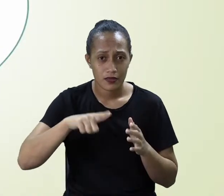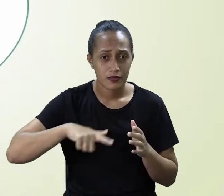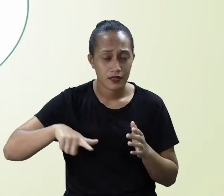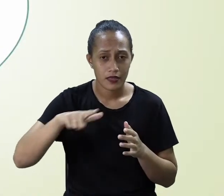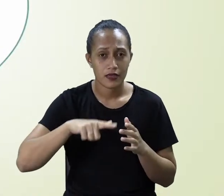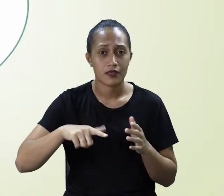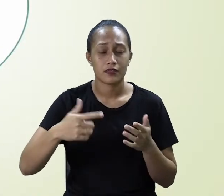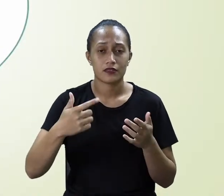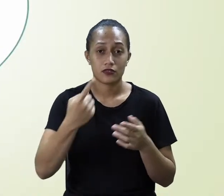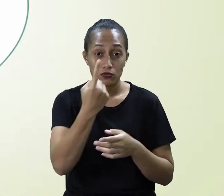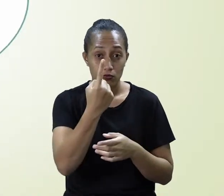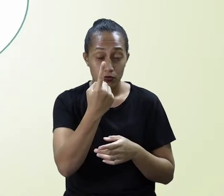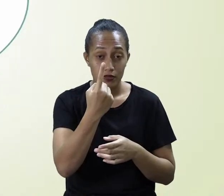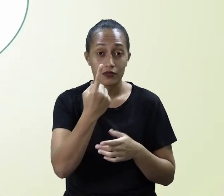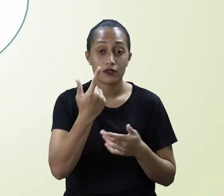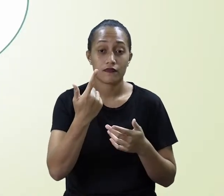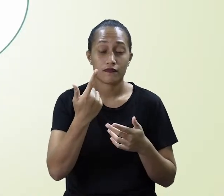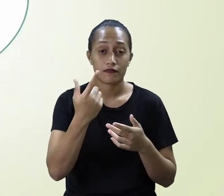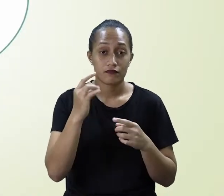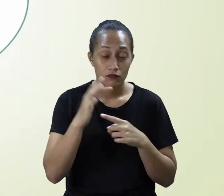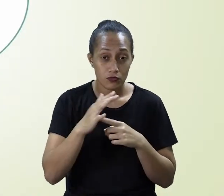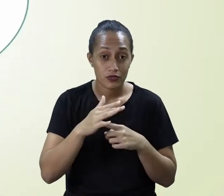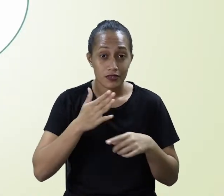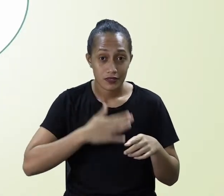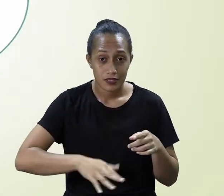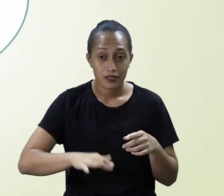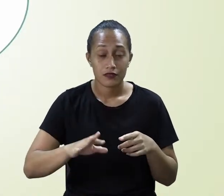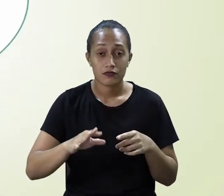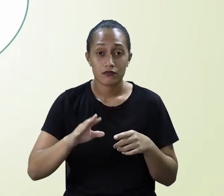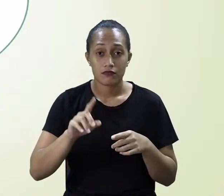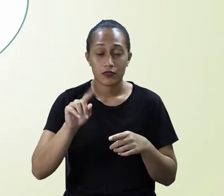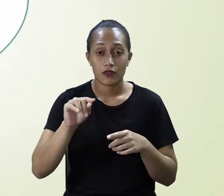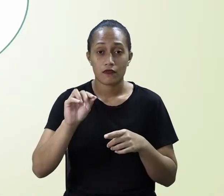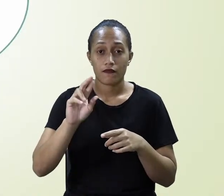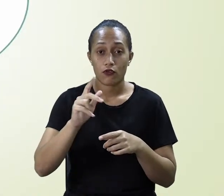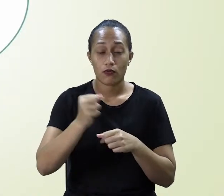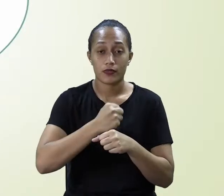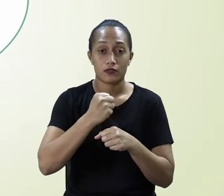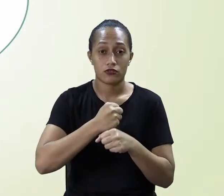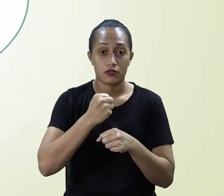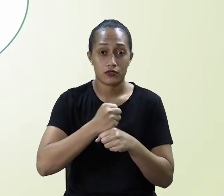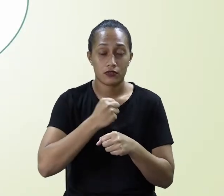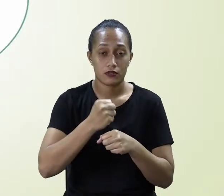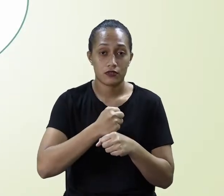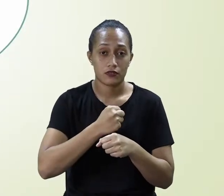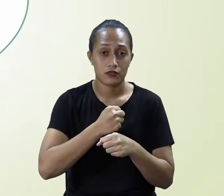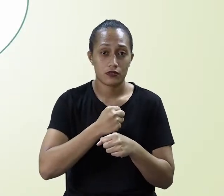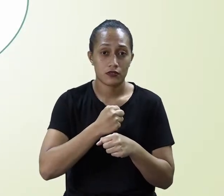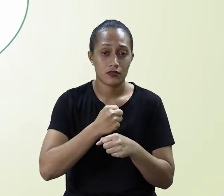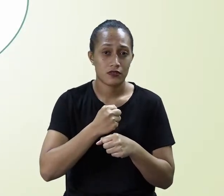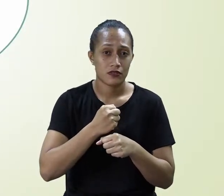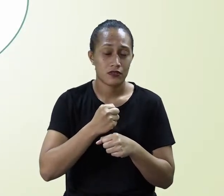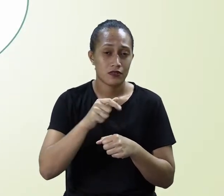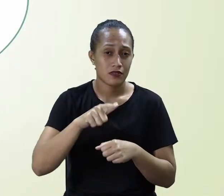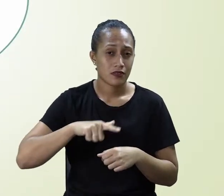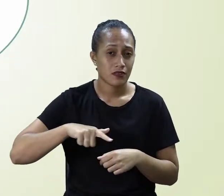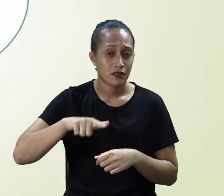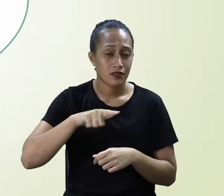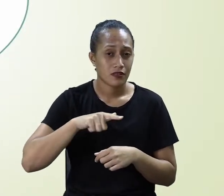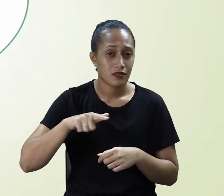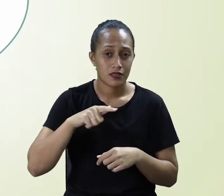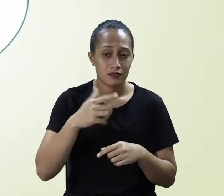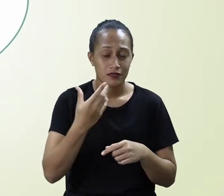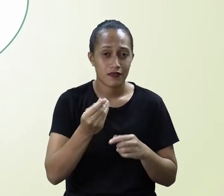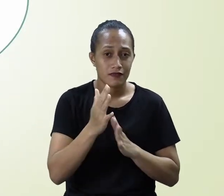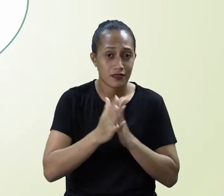production process. Labor is the second one. Labor is the effort that people contributed to the